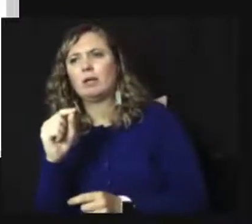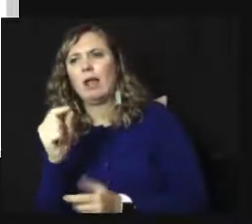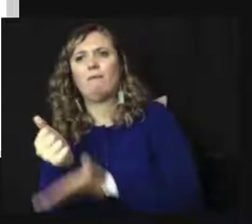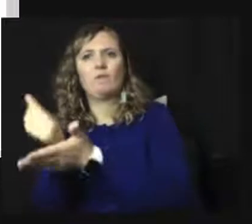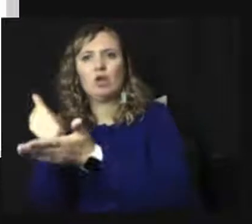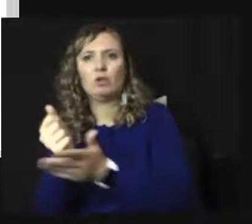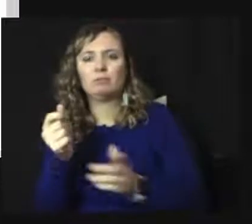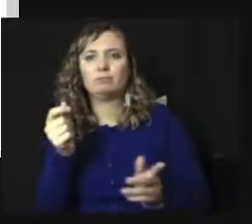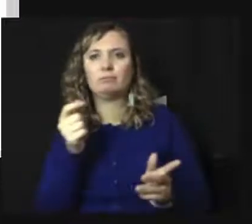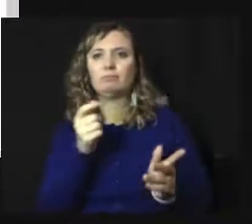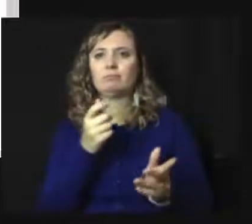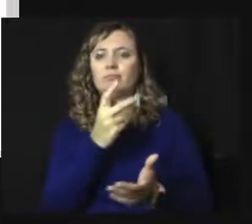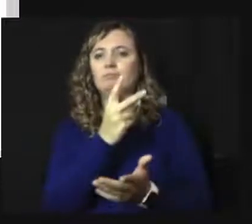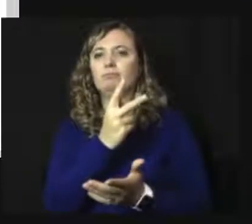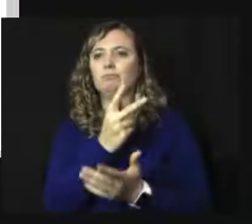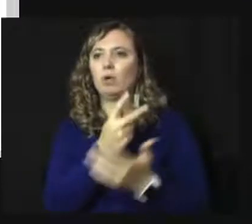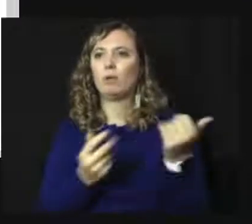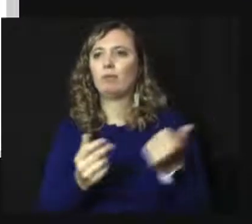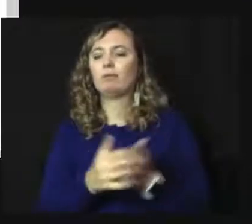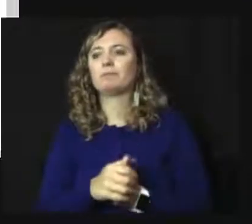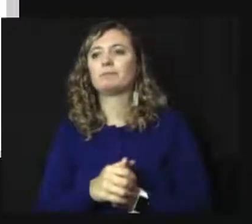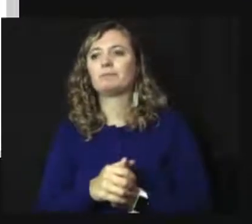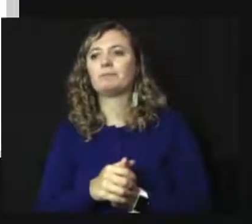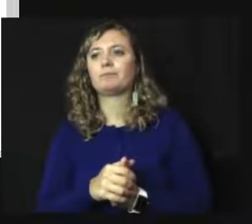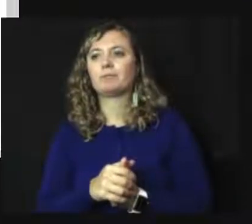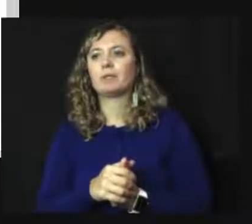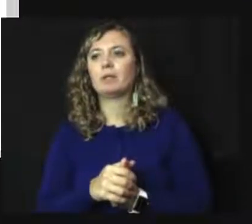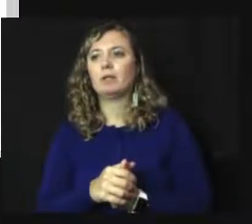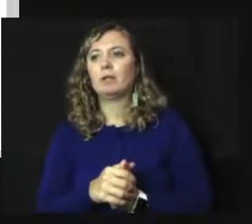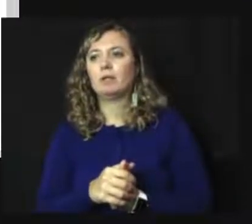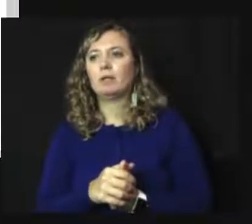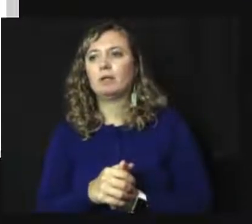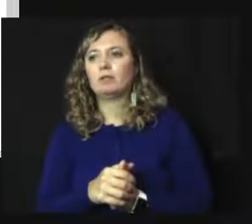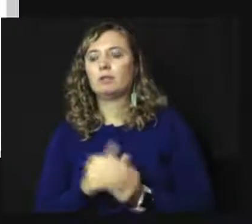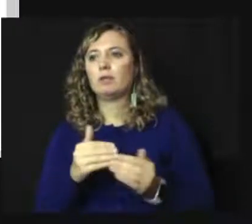slide just to make sure that I can, and then I'll take a question.